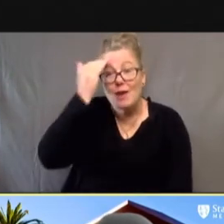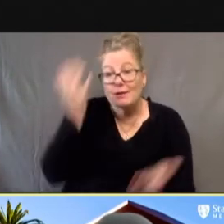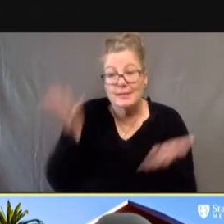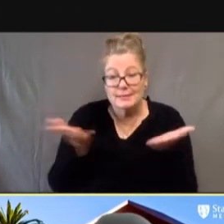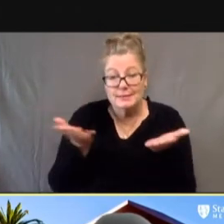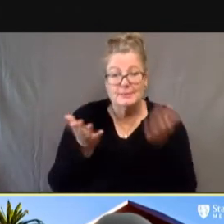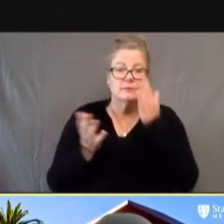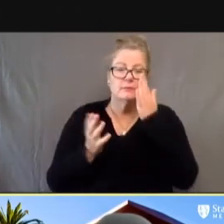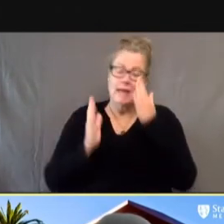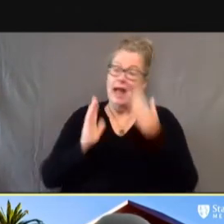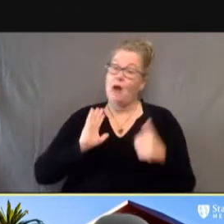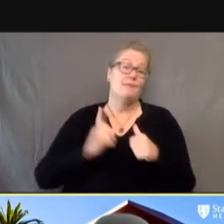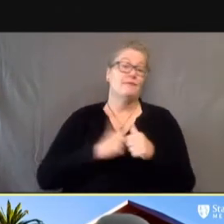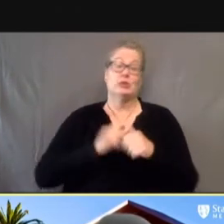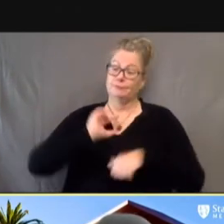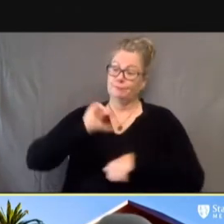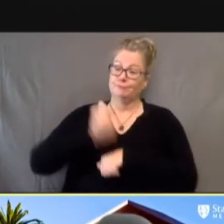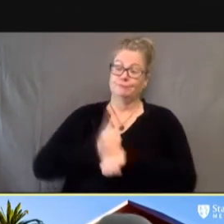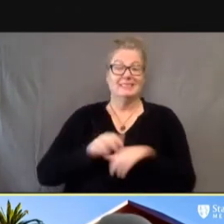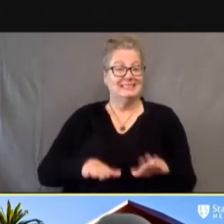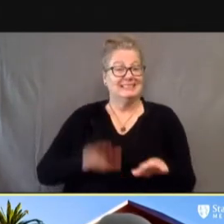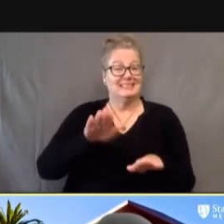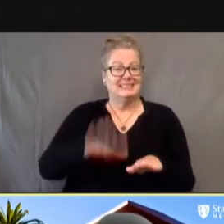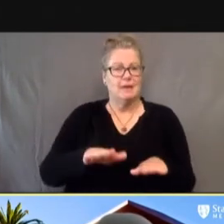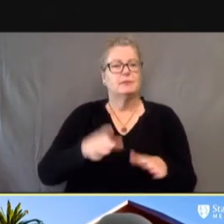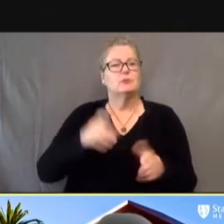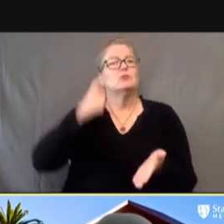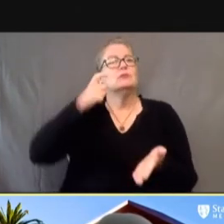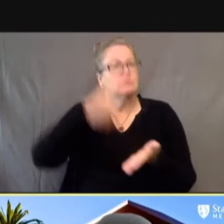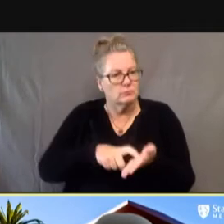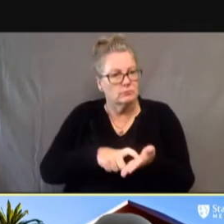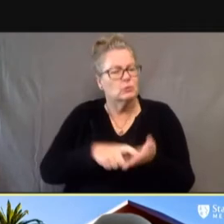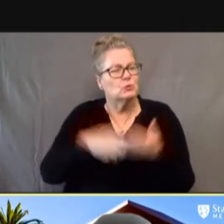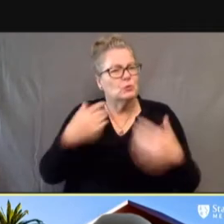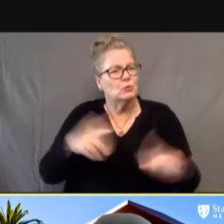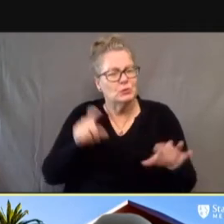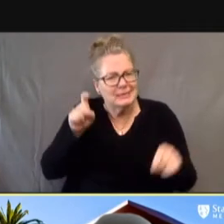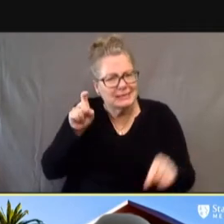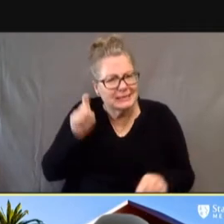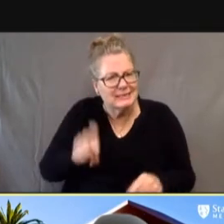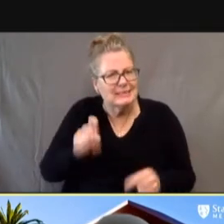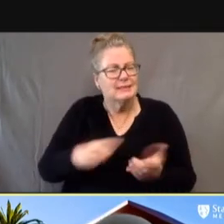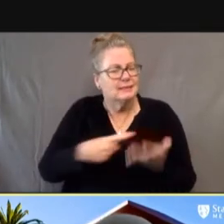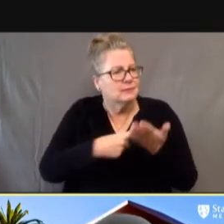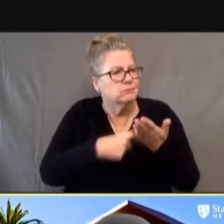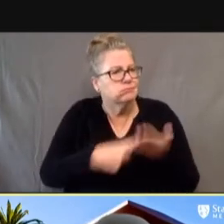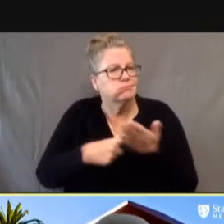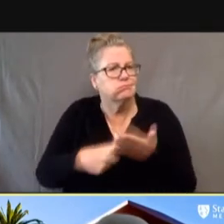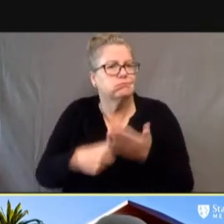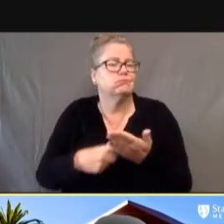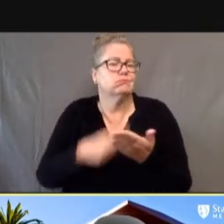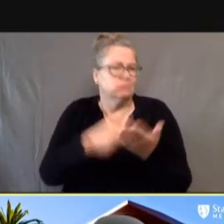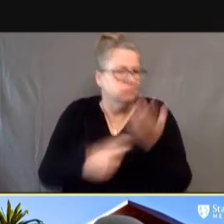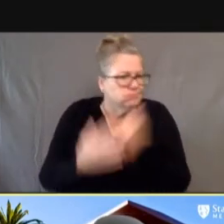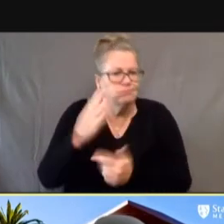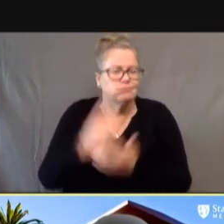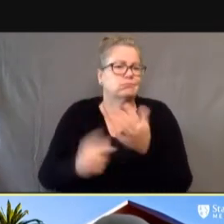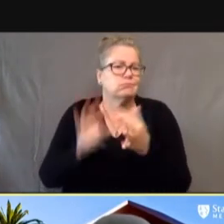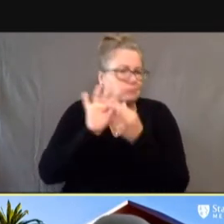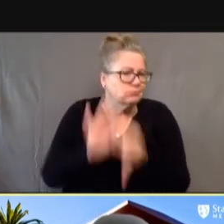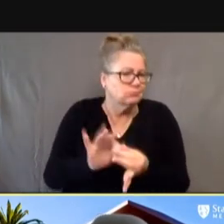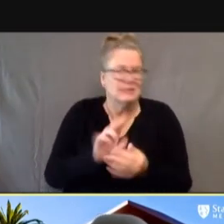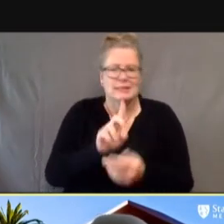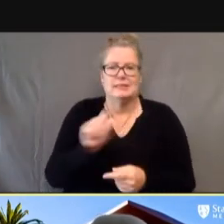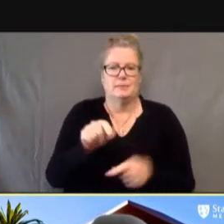to recognizing that there was a dire absence of conversation around disability at Stanford. The